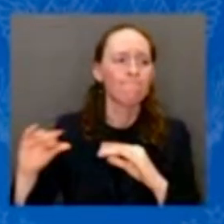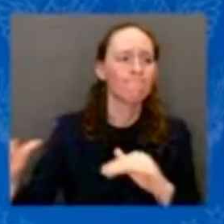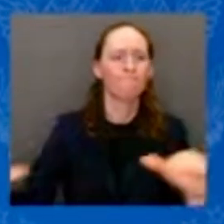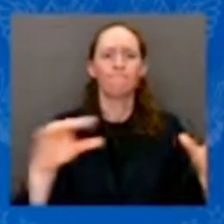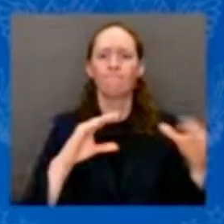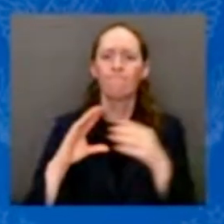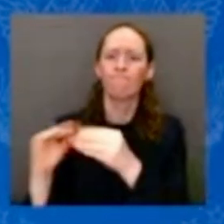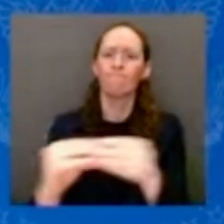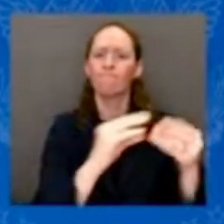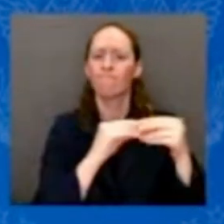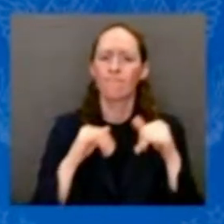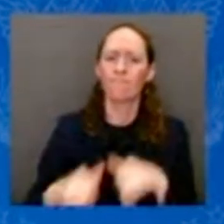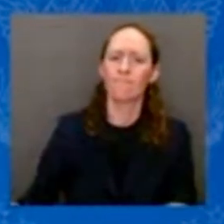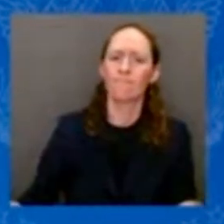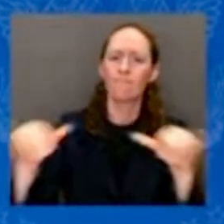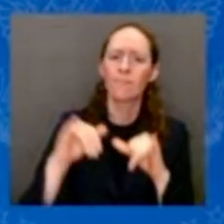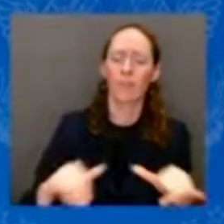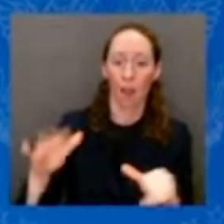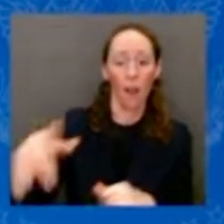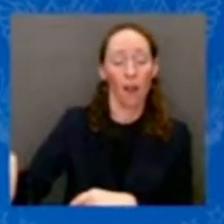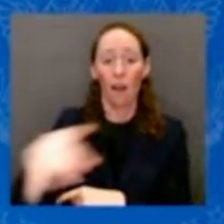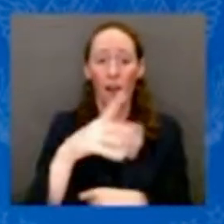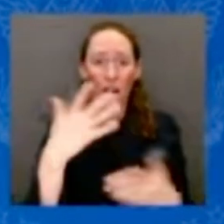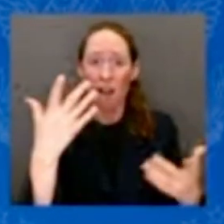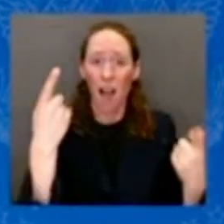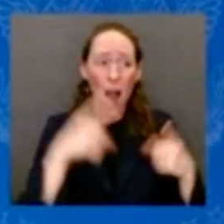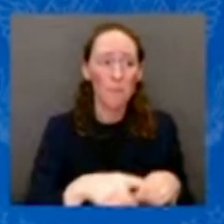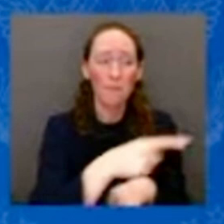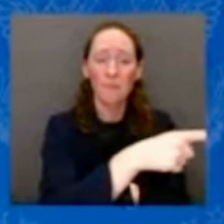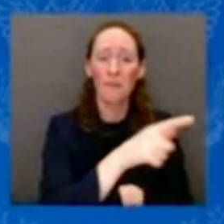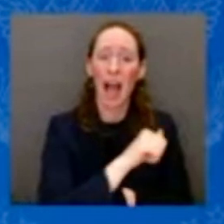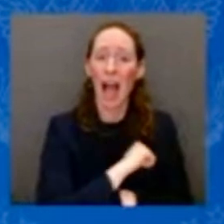in the Atlanta area. Enough! Do something!